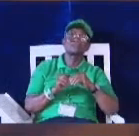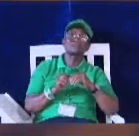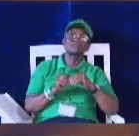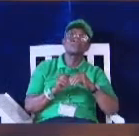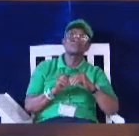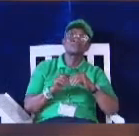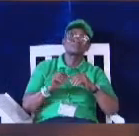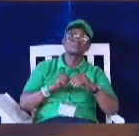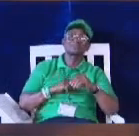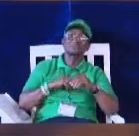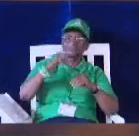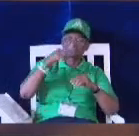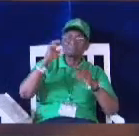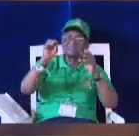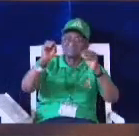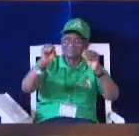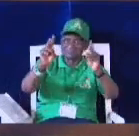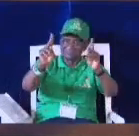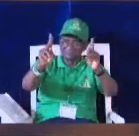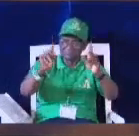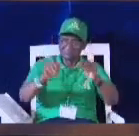I said, all right.